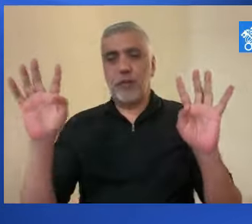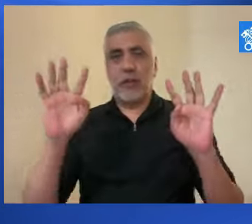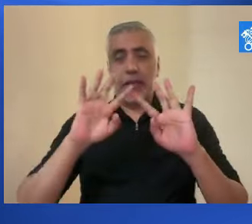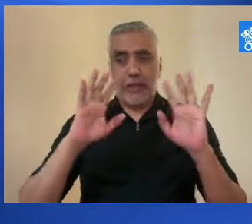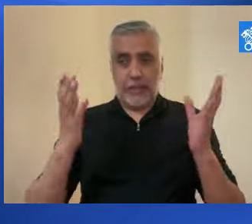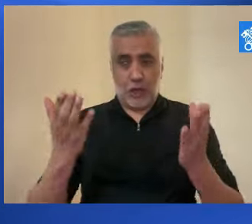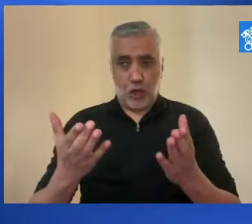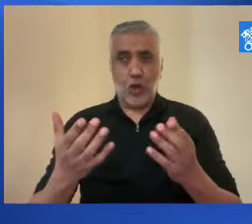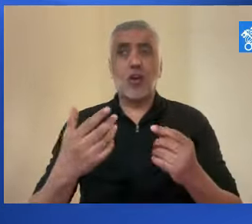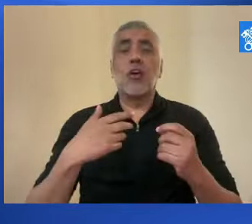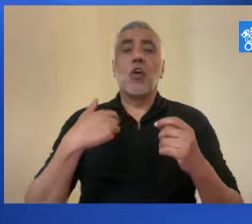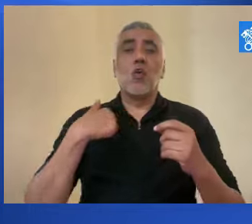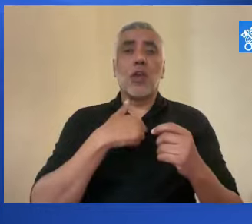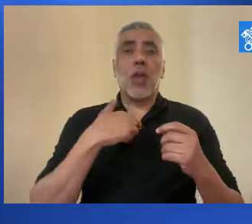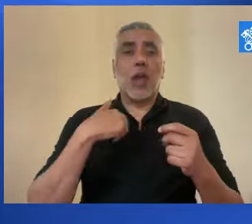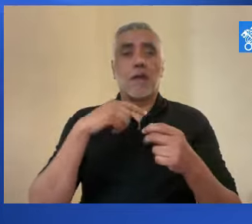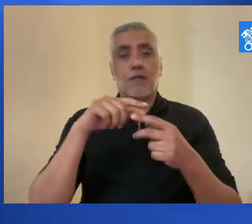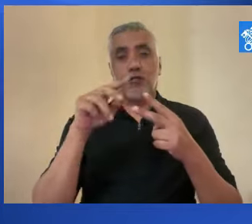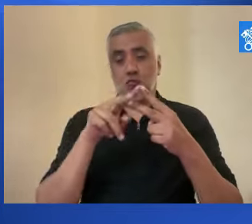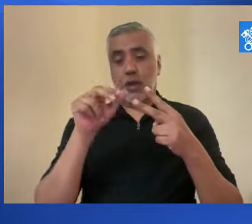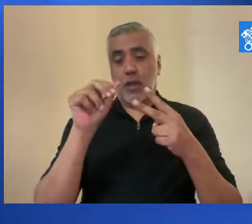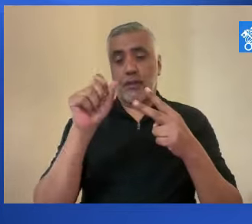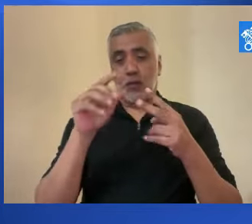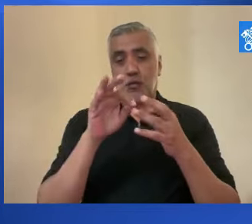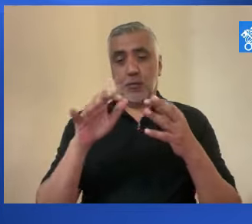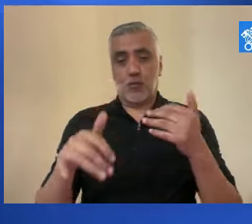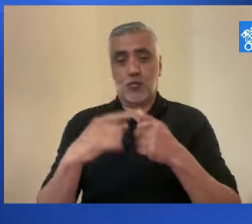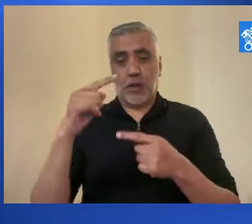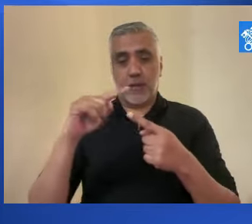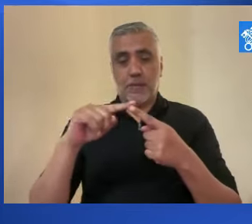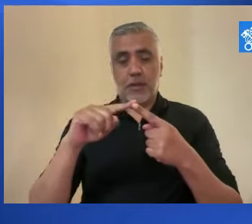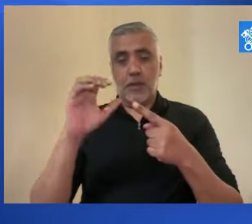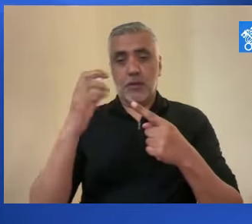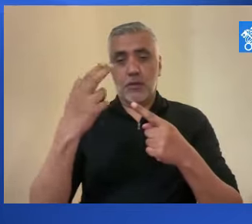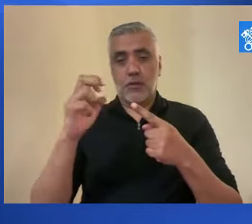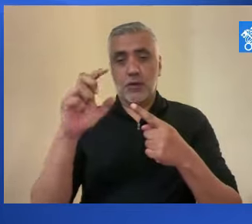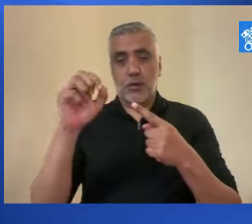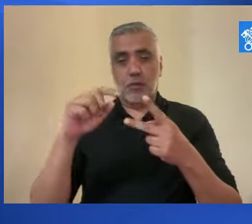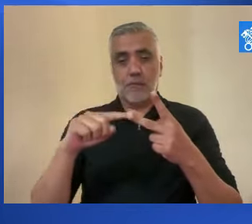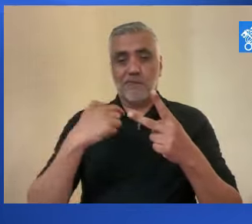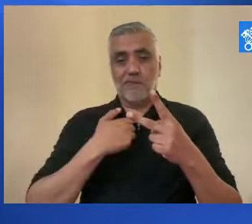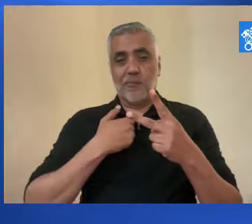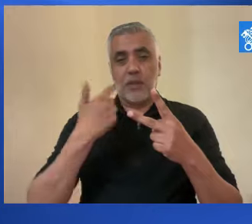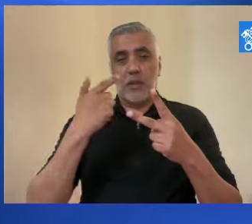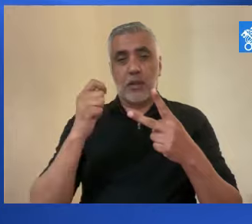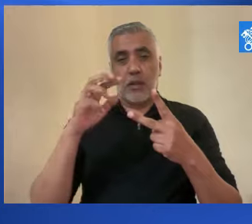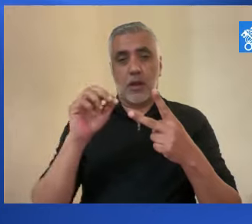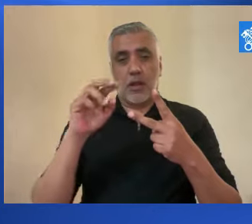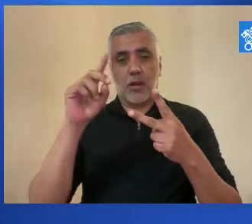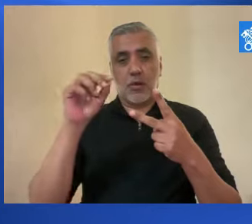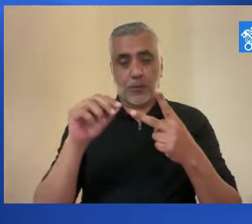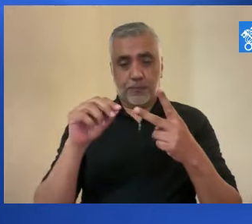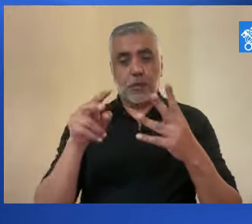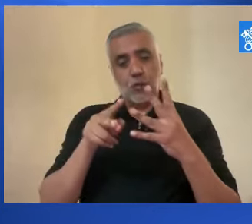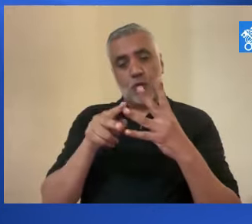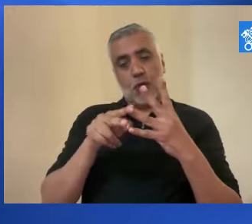Dicastery for Communication. My name is Joseph Tullock, and I'll be providing you with the English language commentary for this live broadcast of Pope Francis' general audience on